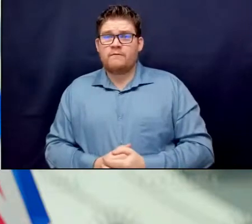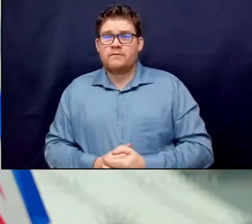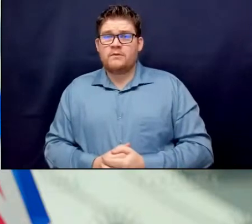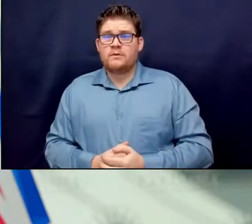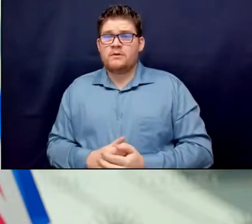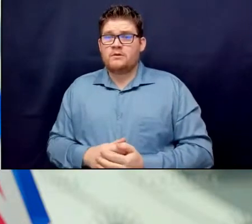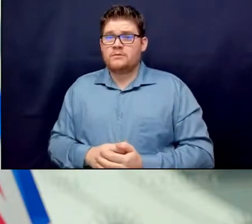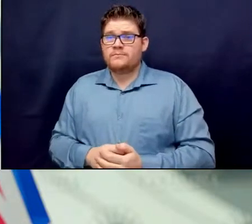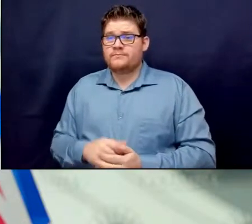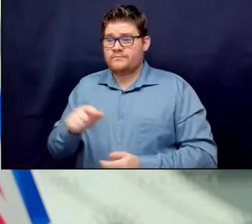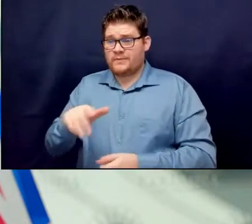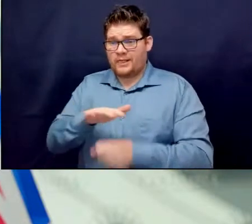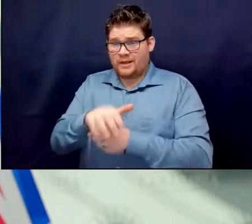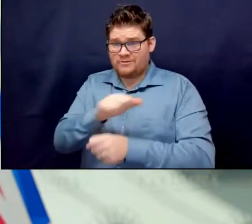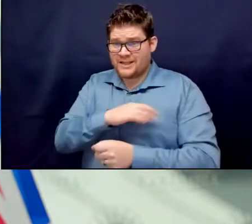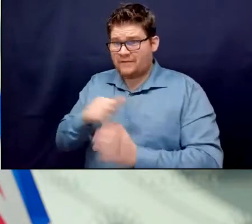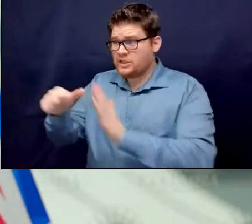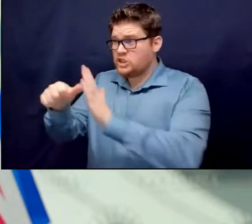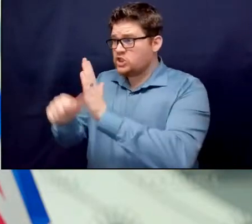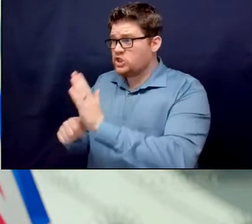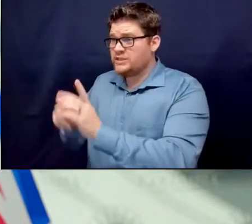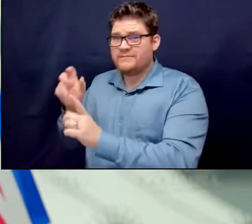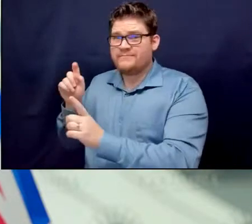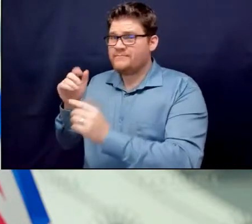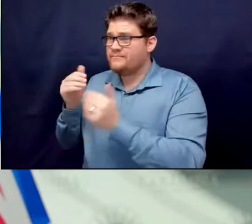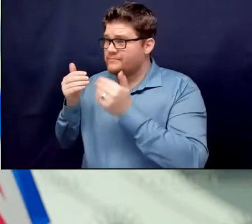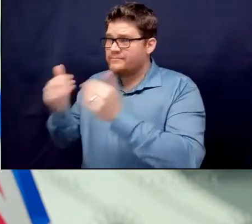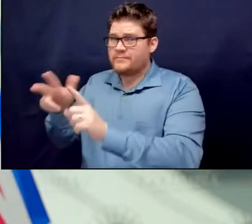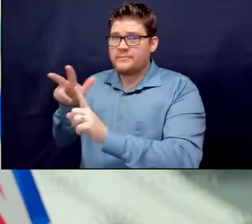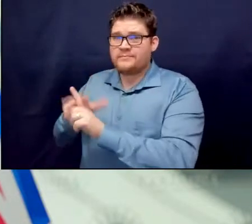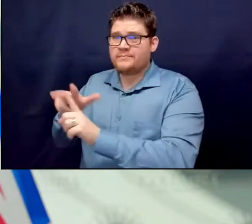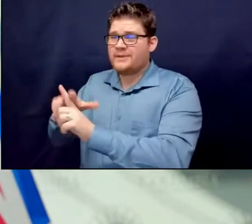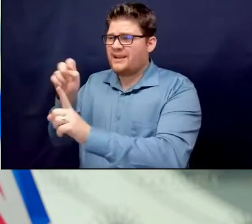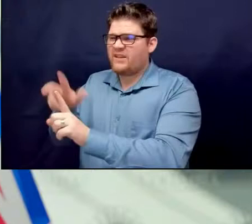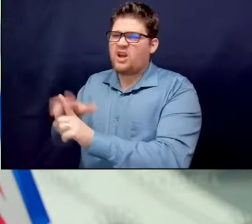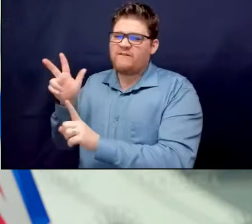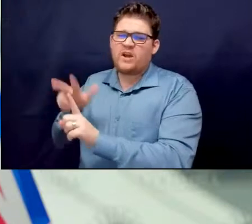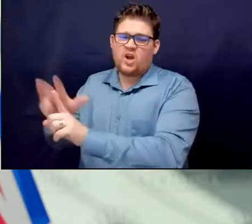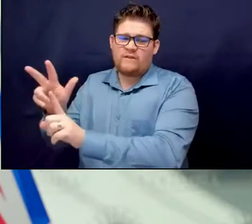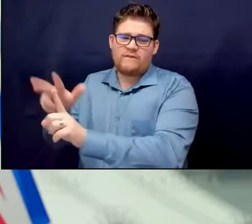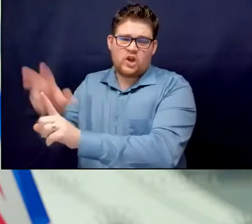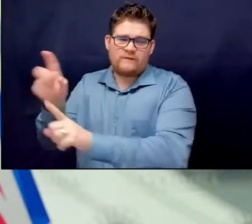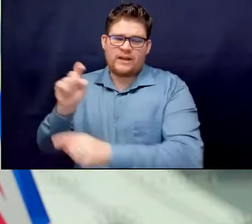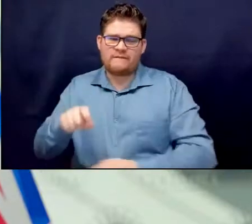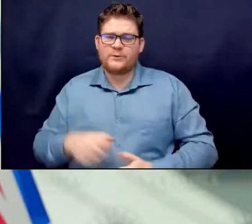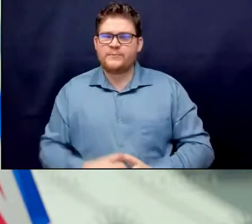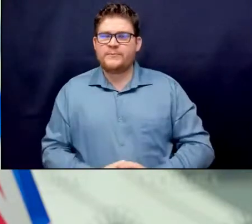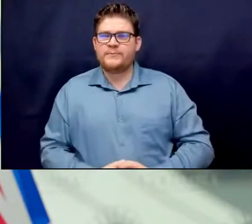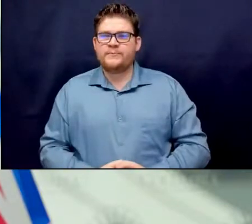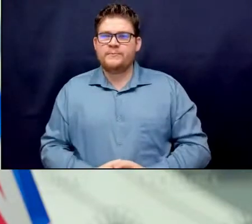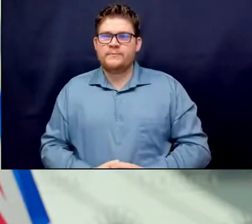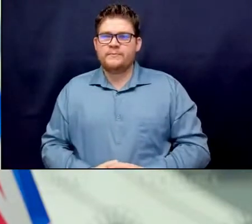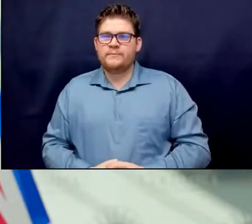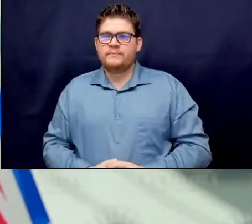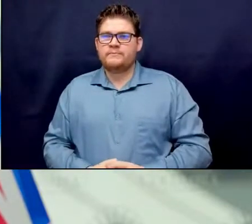and necessary to ensure that acute care is well protected. But make no mistake about the challenges, not just in our